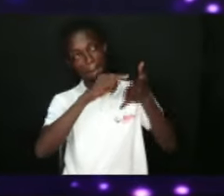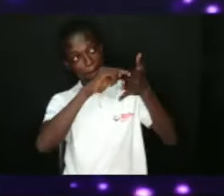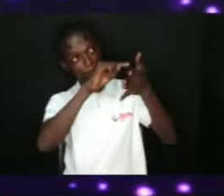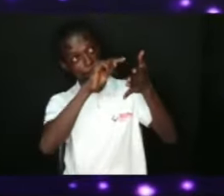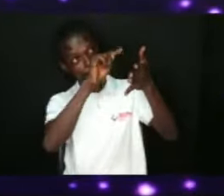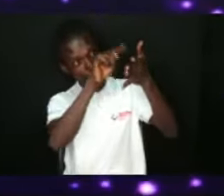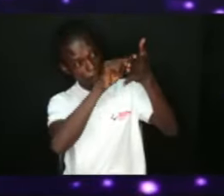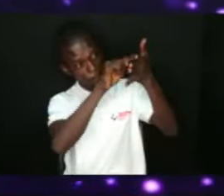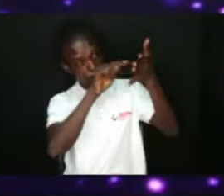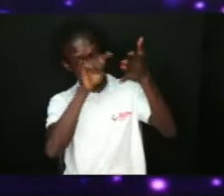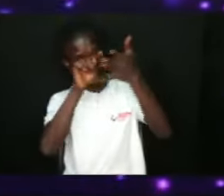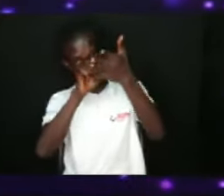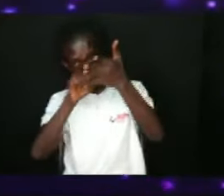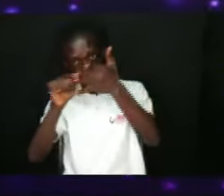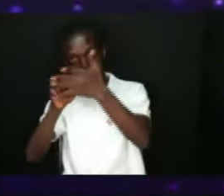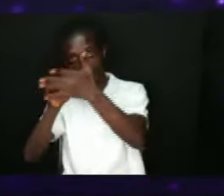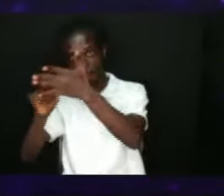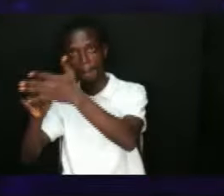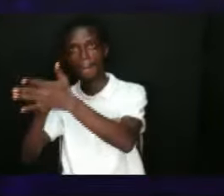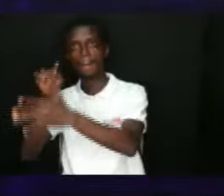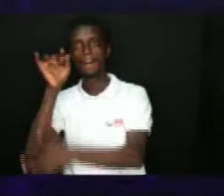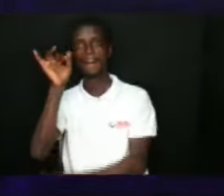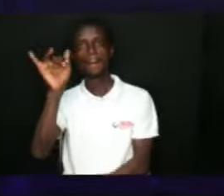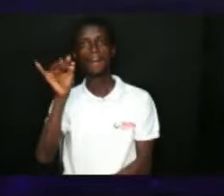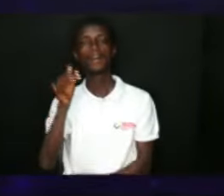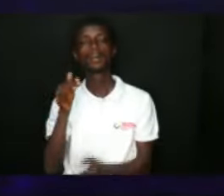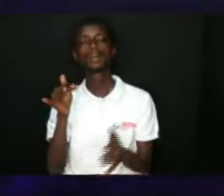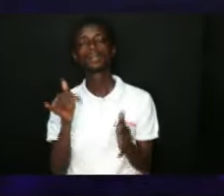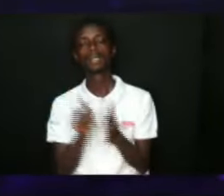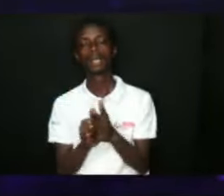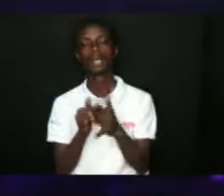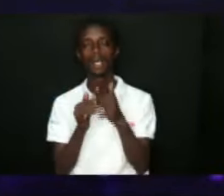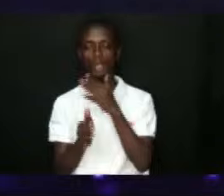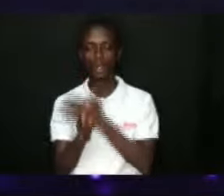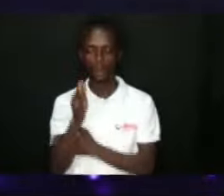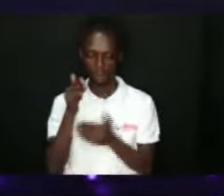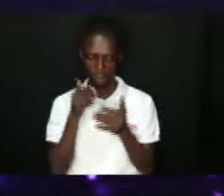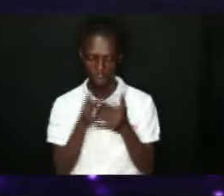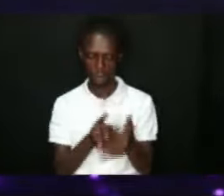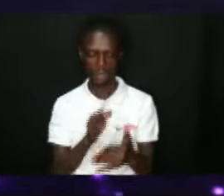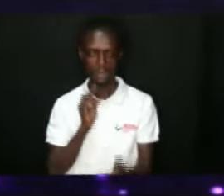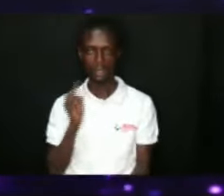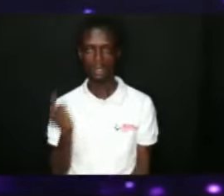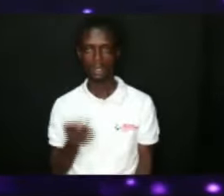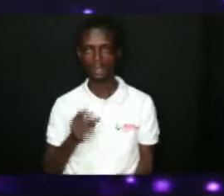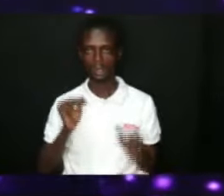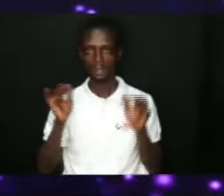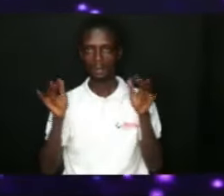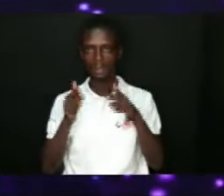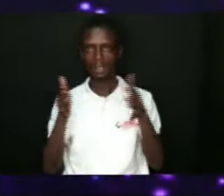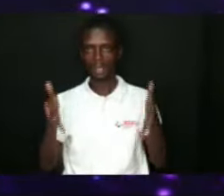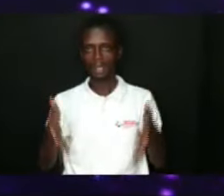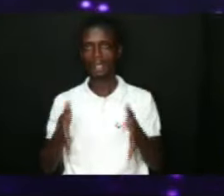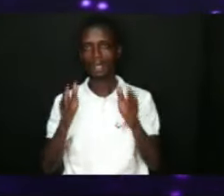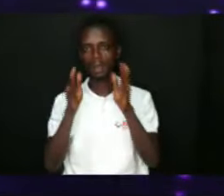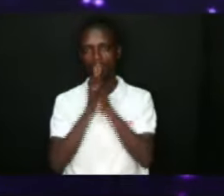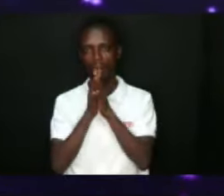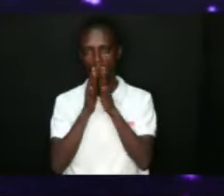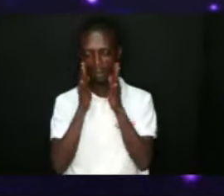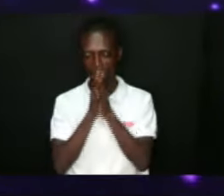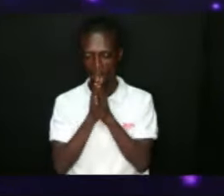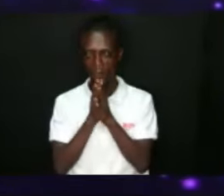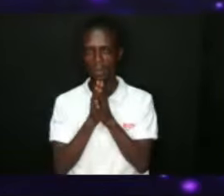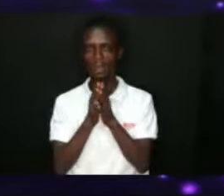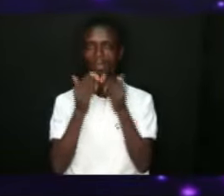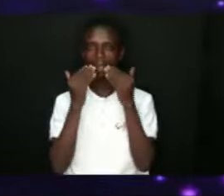10 p.m. or 22 hours. And as God will lead us, we'll be here to pray. We are grateful to our